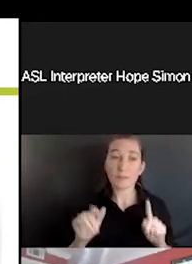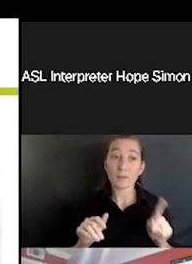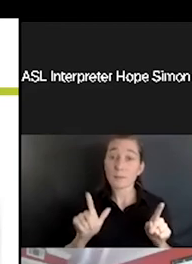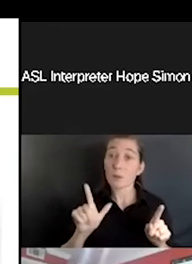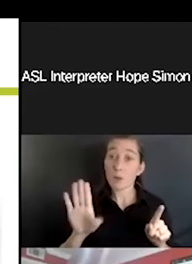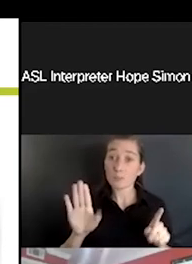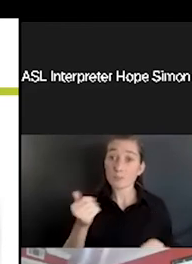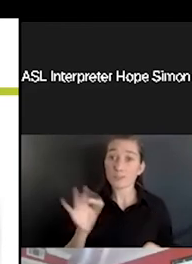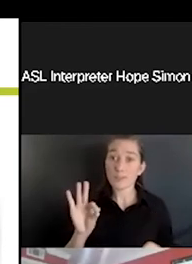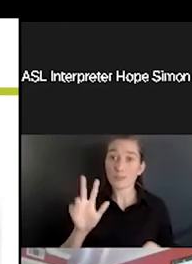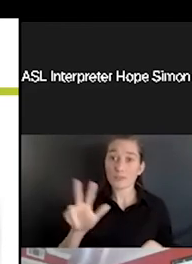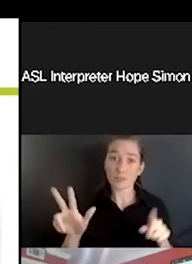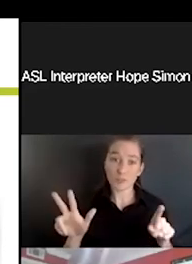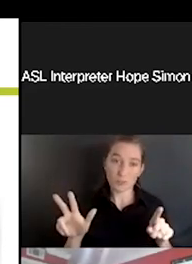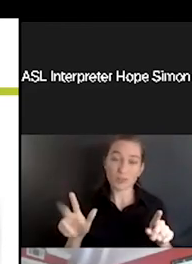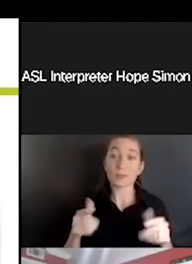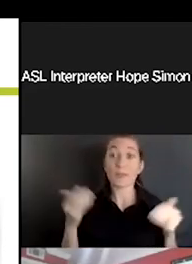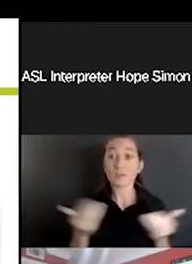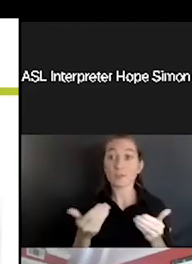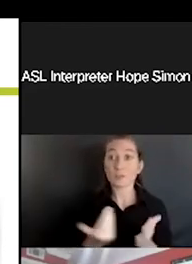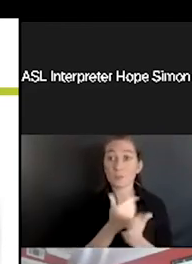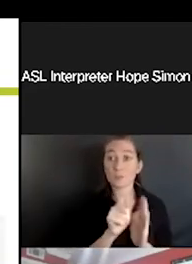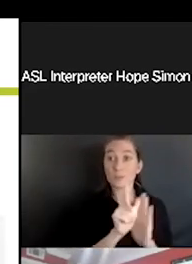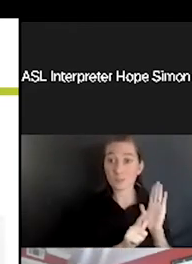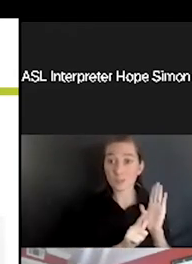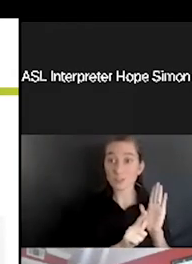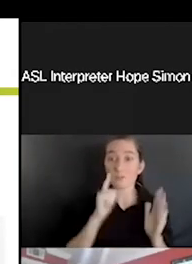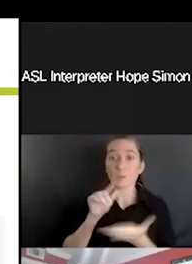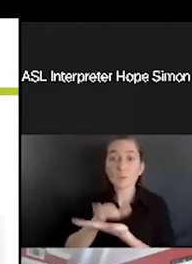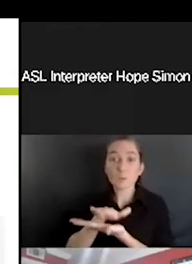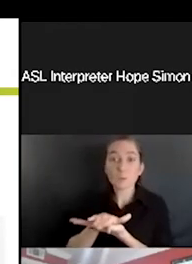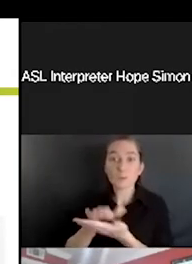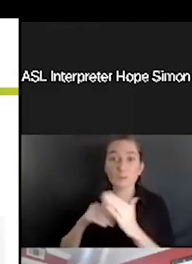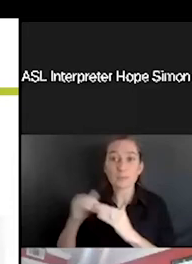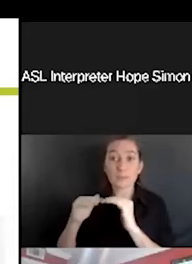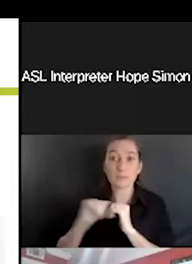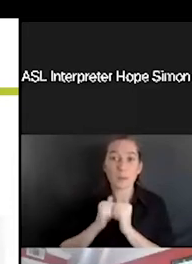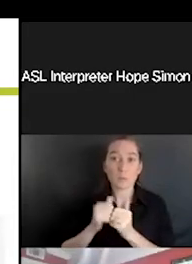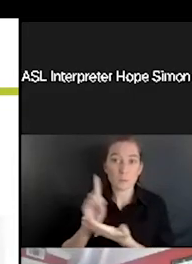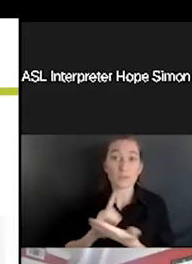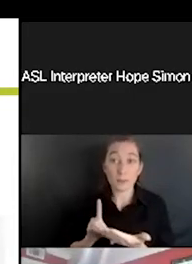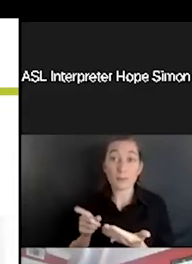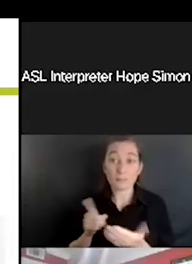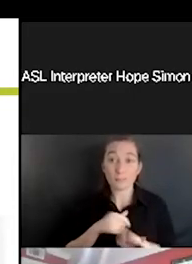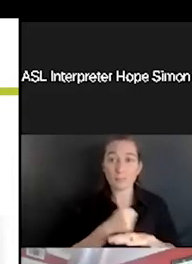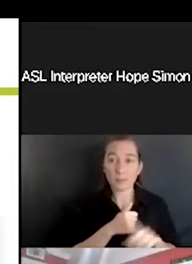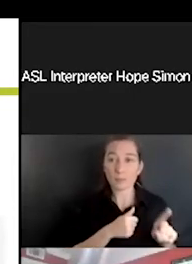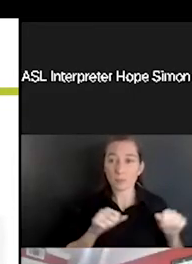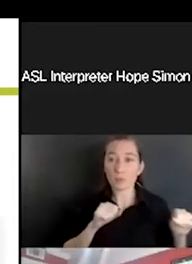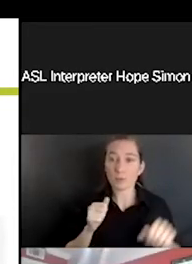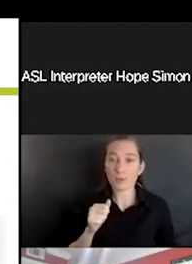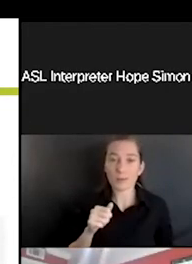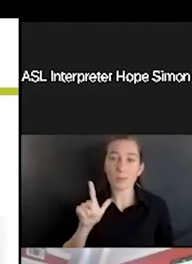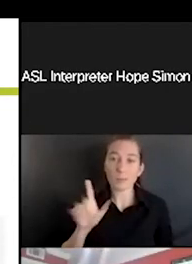introduced legislation so that we can design schools more appropriately. In El Centro, that was the first earthquake